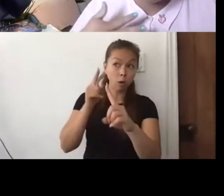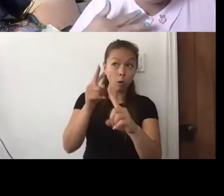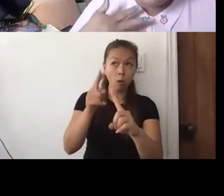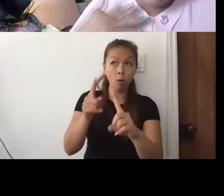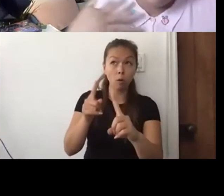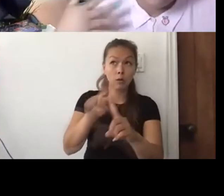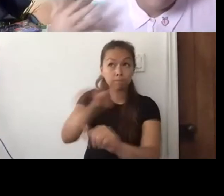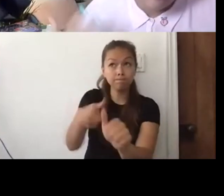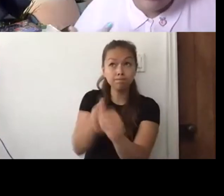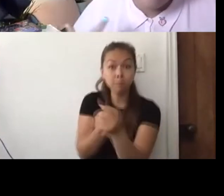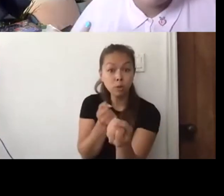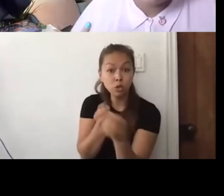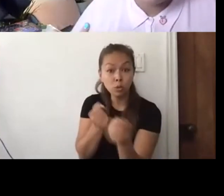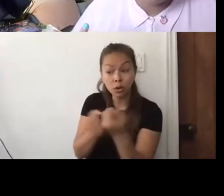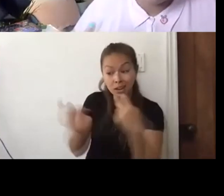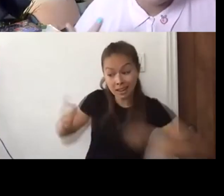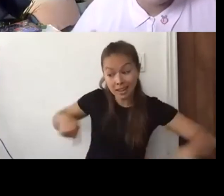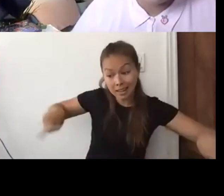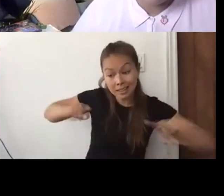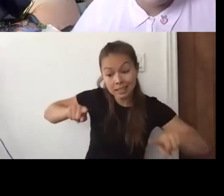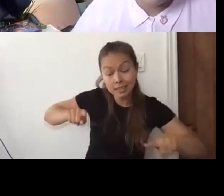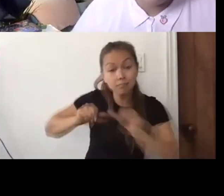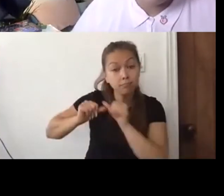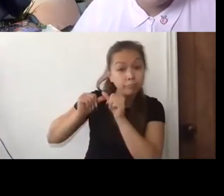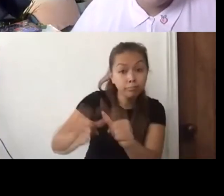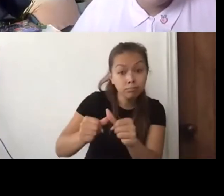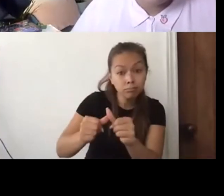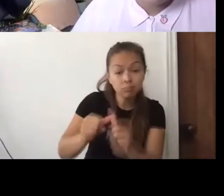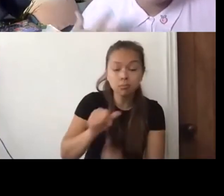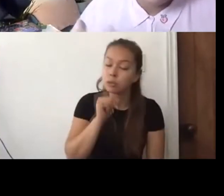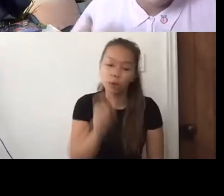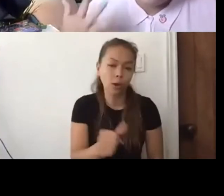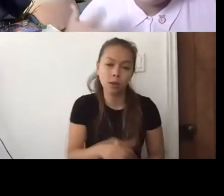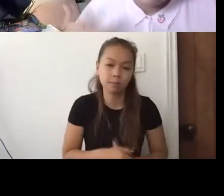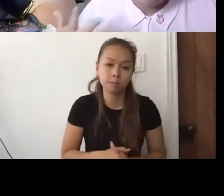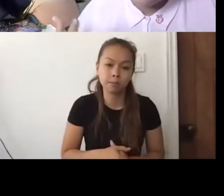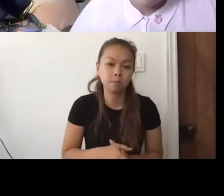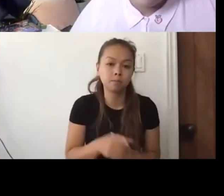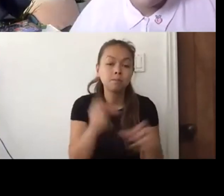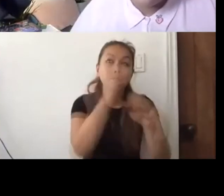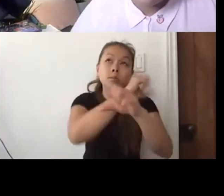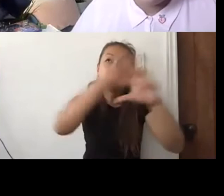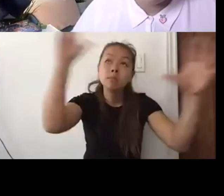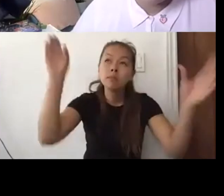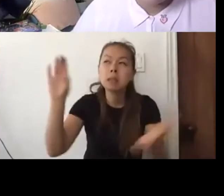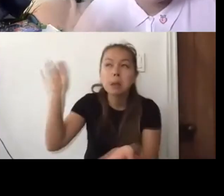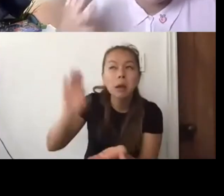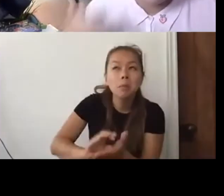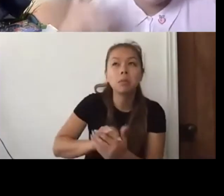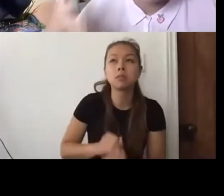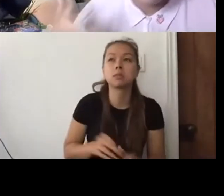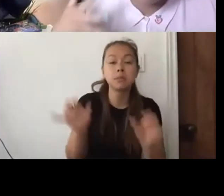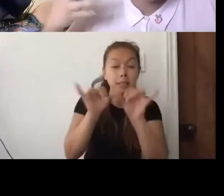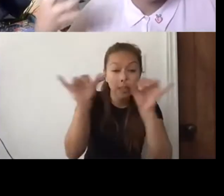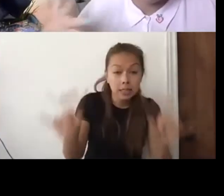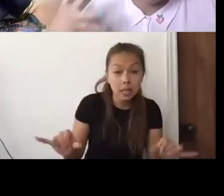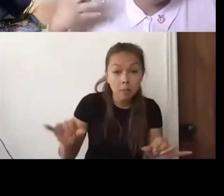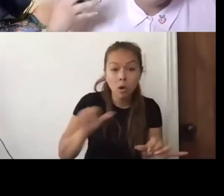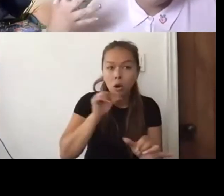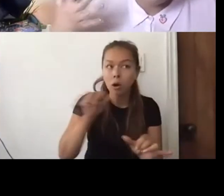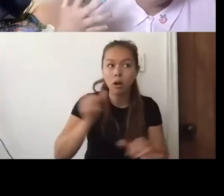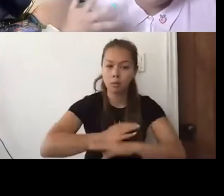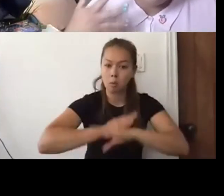about just how a lot of us have only endured harm, you know, systems aren't there to protect us. They're there to protect a certain type